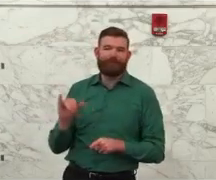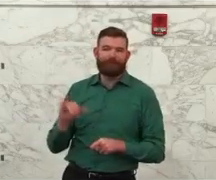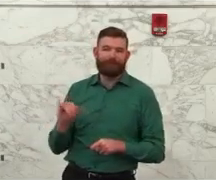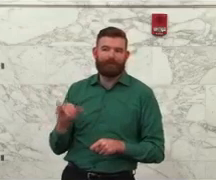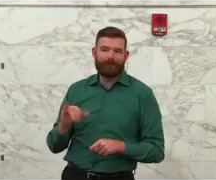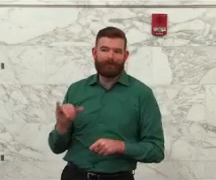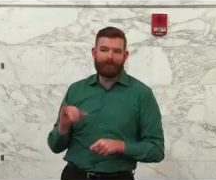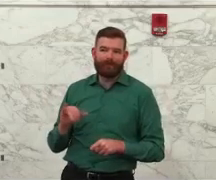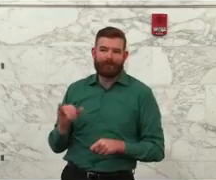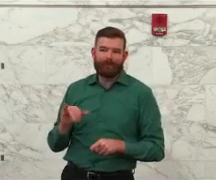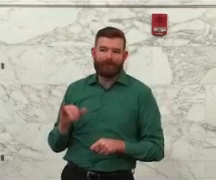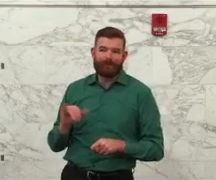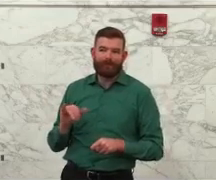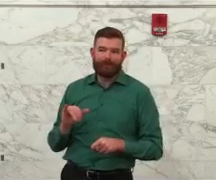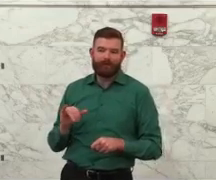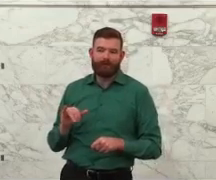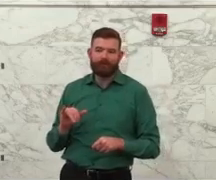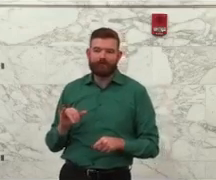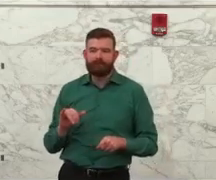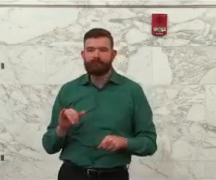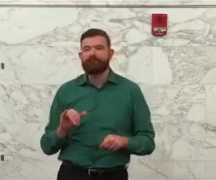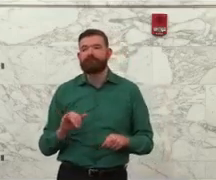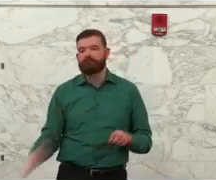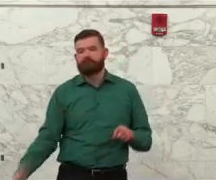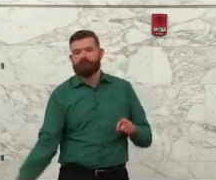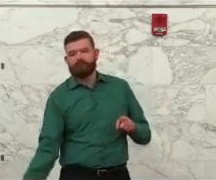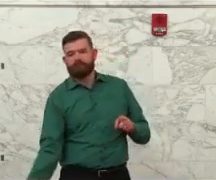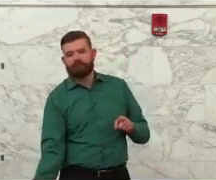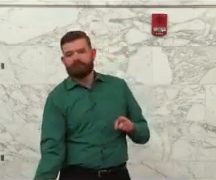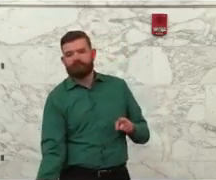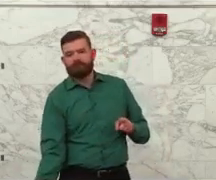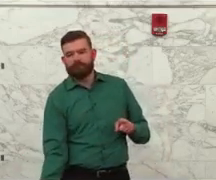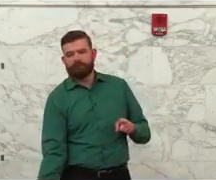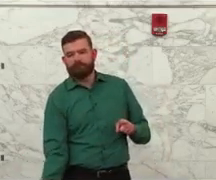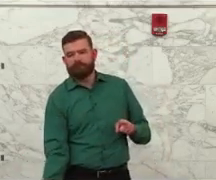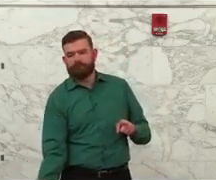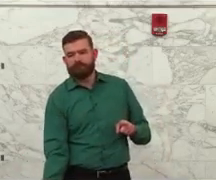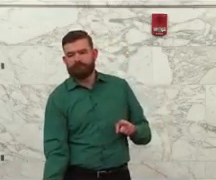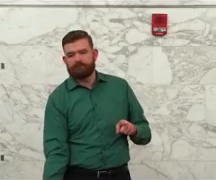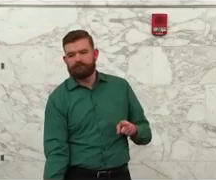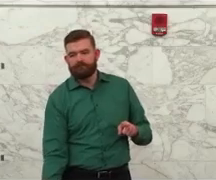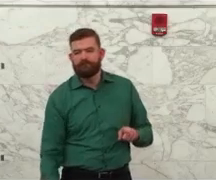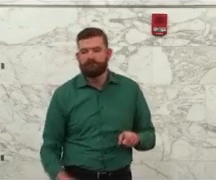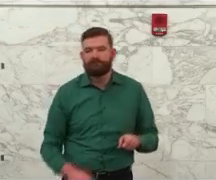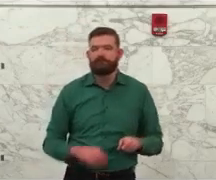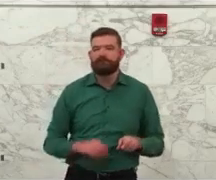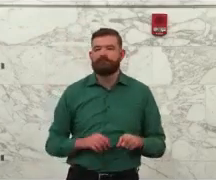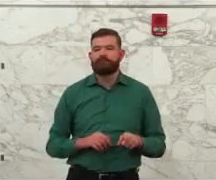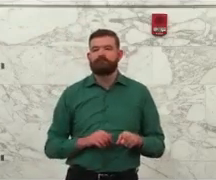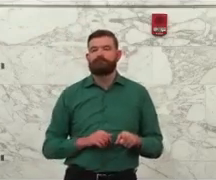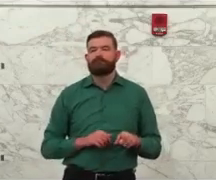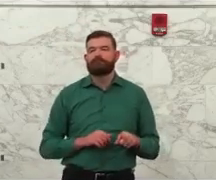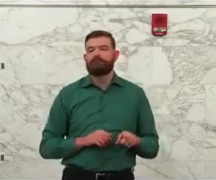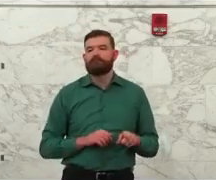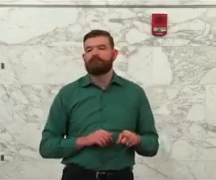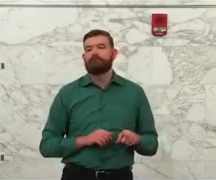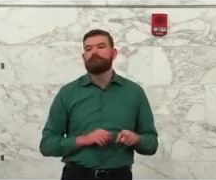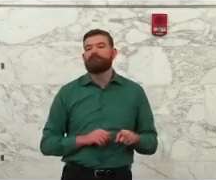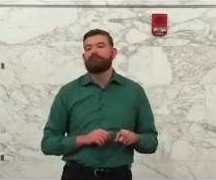it's causing bad pneumonias. So they're the two things concurrently we're working on. Workforce with